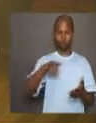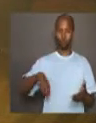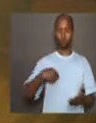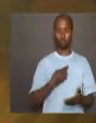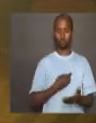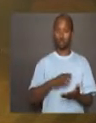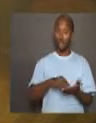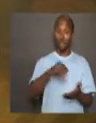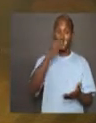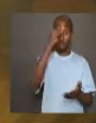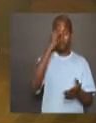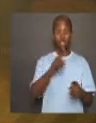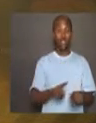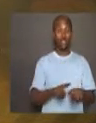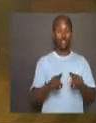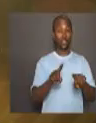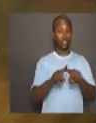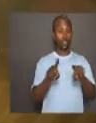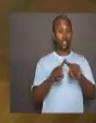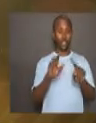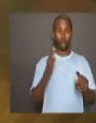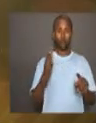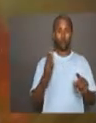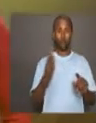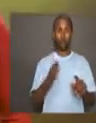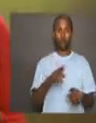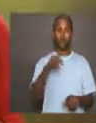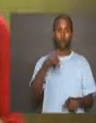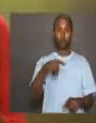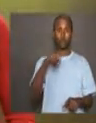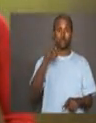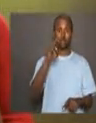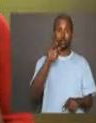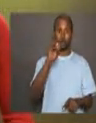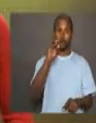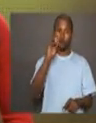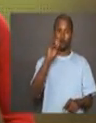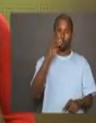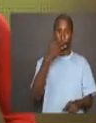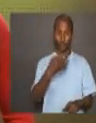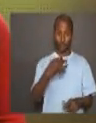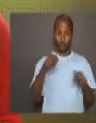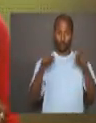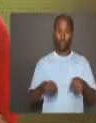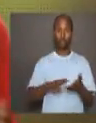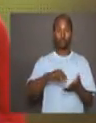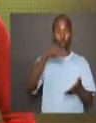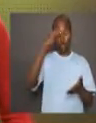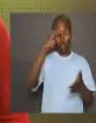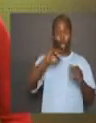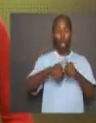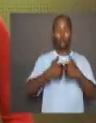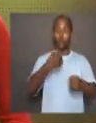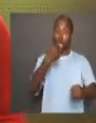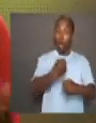learned about the different types of proofs. Today, we will learn how